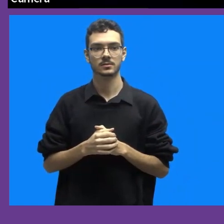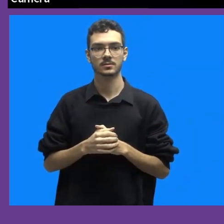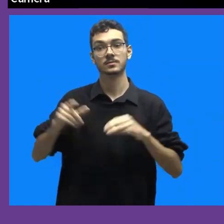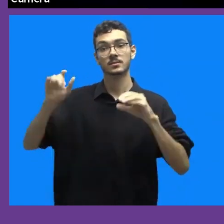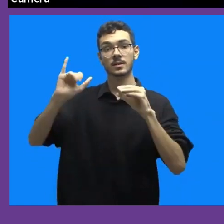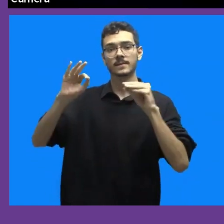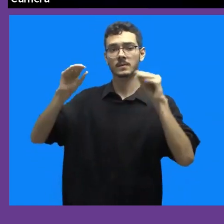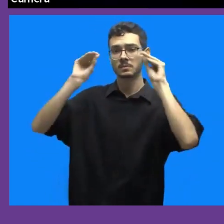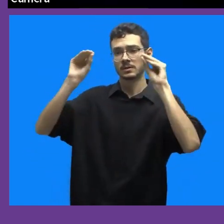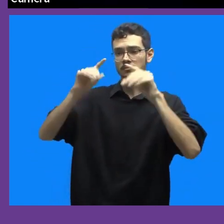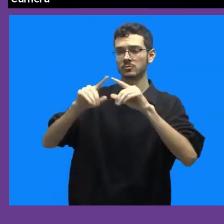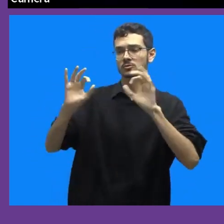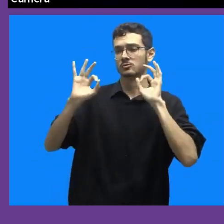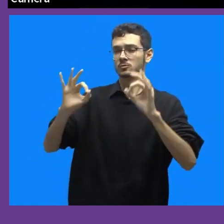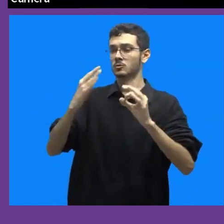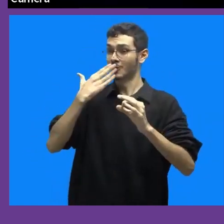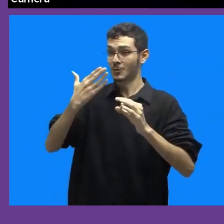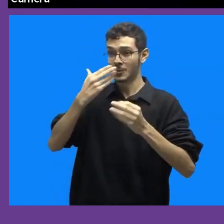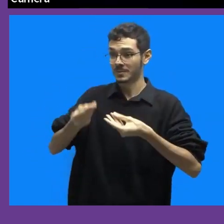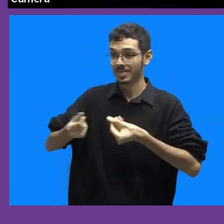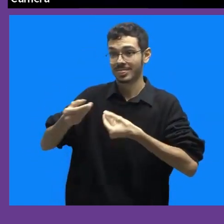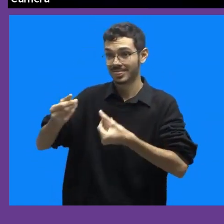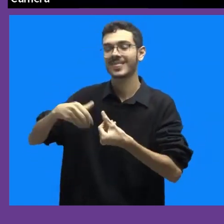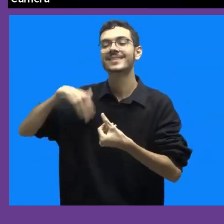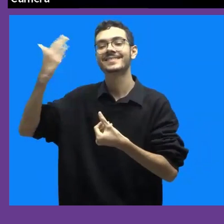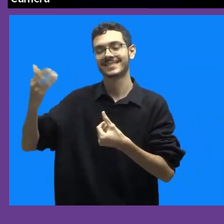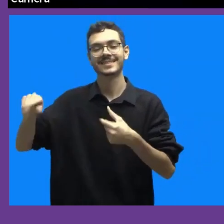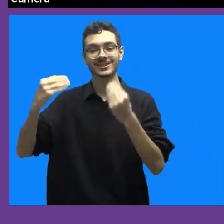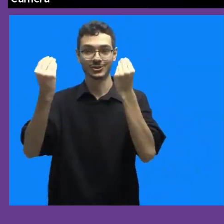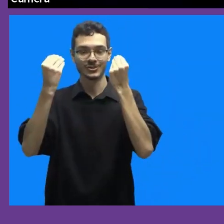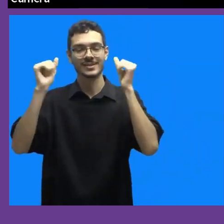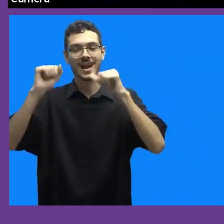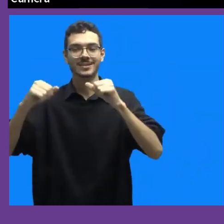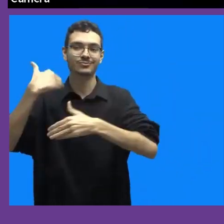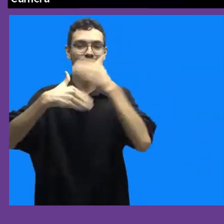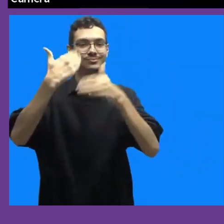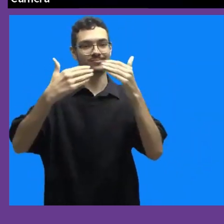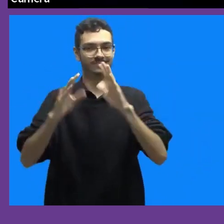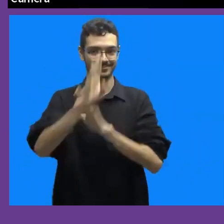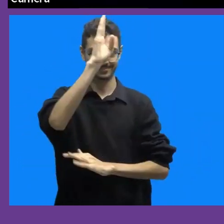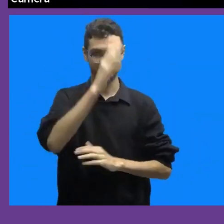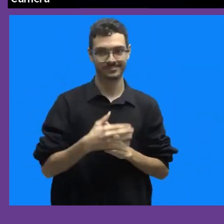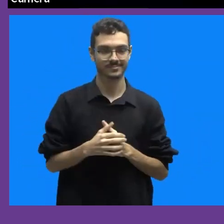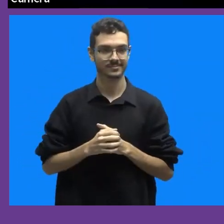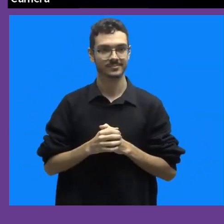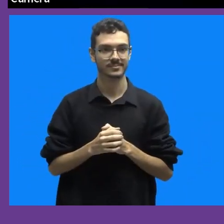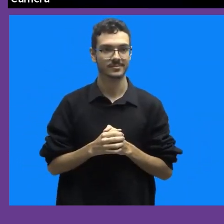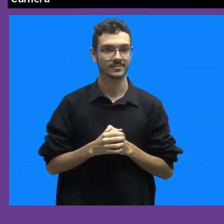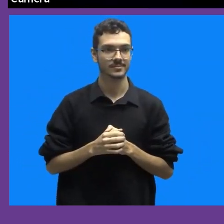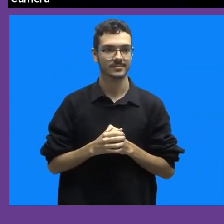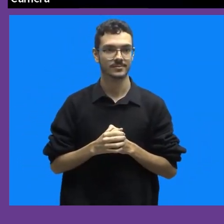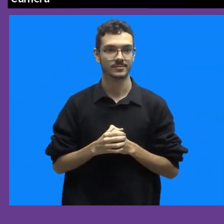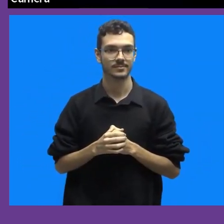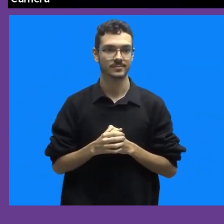education institutions. Helena noted that while EDI policies are increasingly prevalent, putting these policies into practice